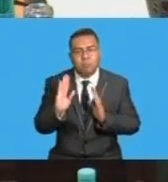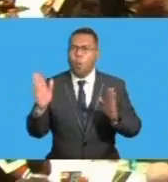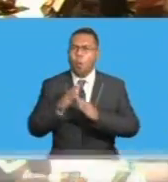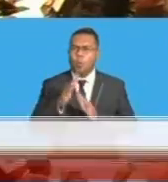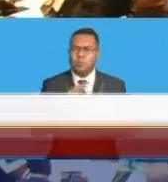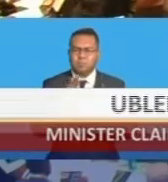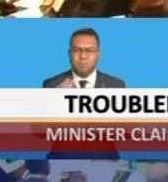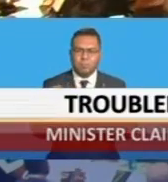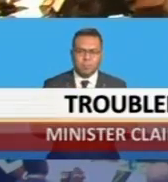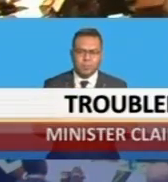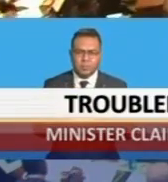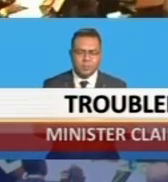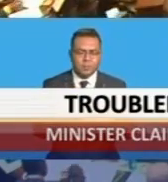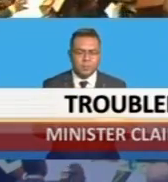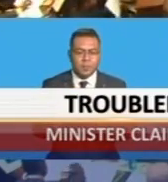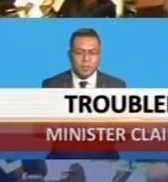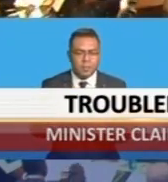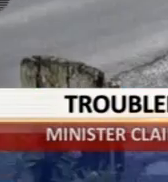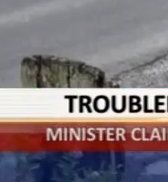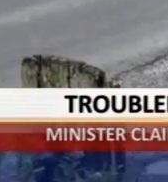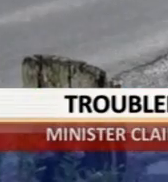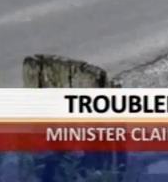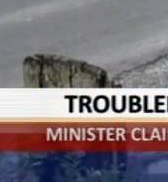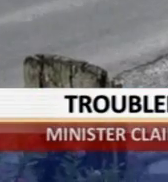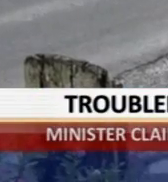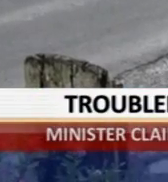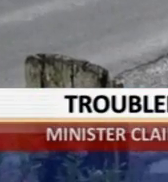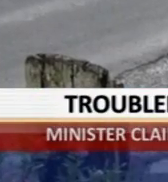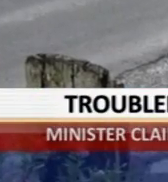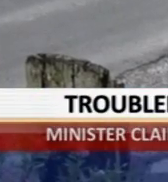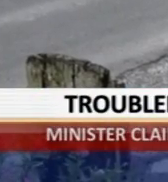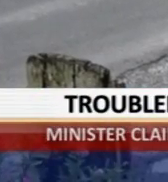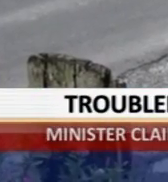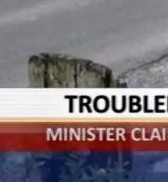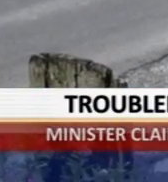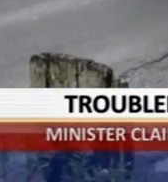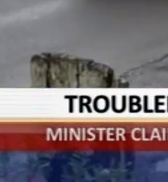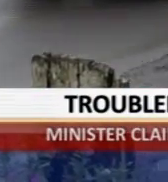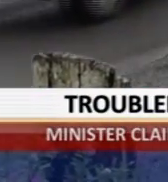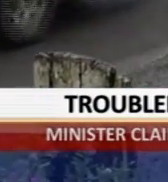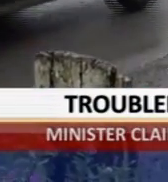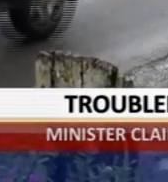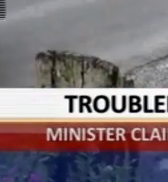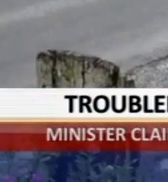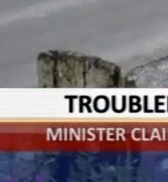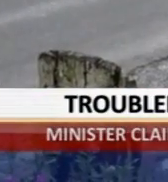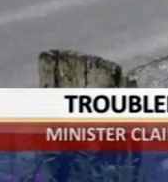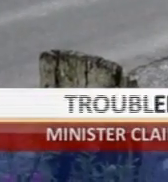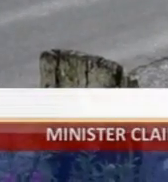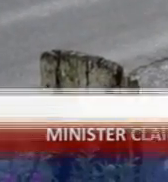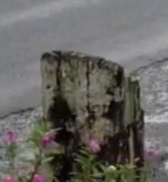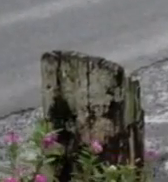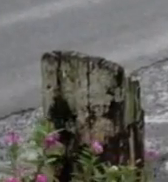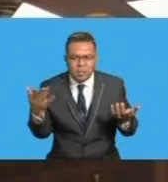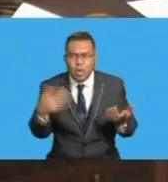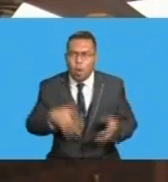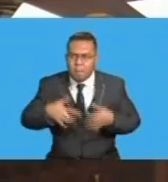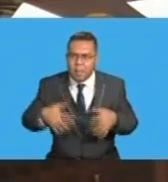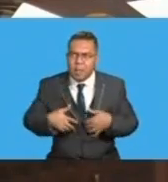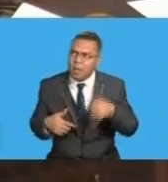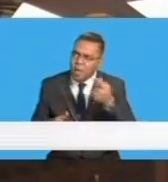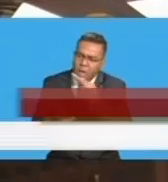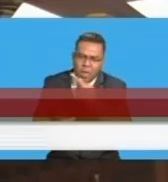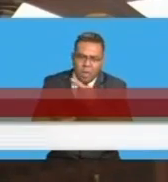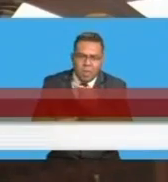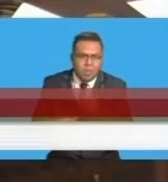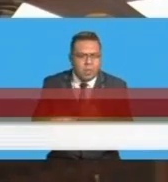government. However, an opposition member believes it is not on for the minister to use bad governance from the past as an overall example. We